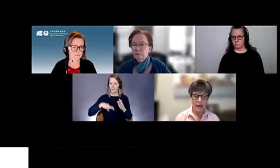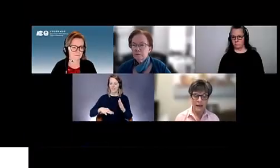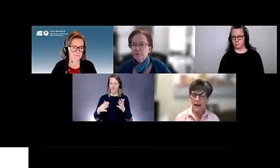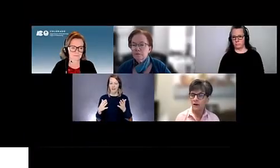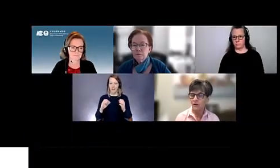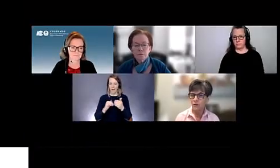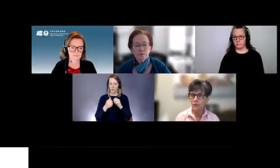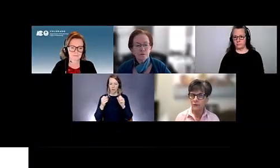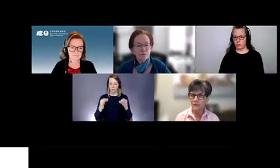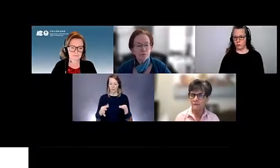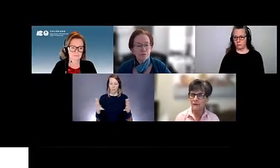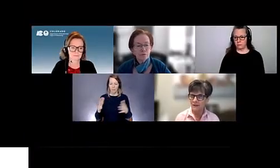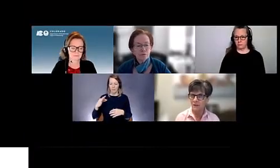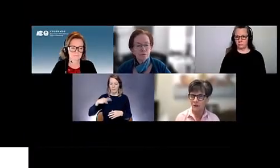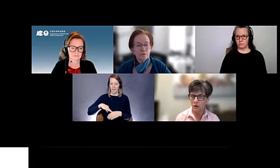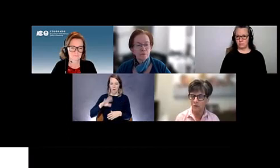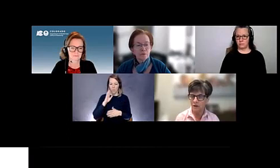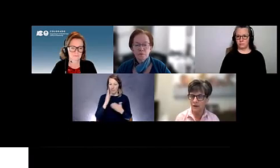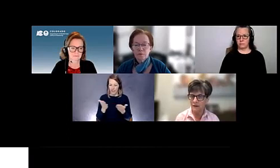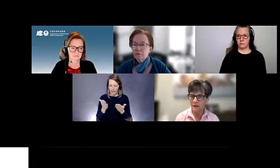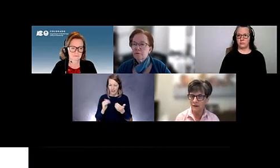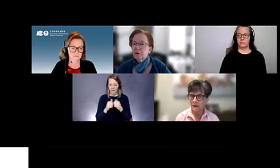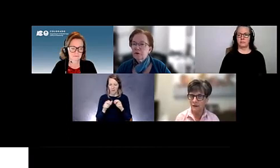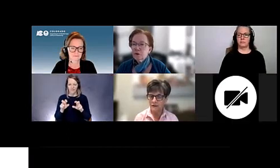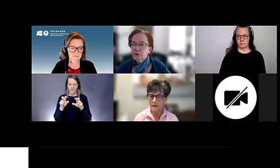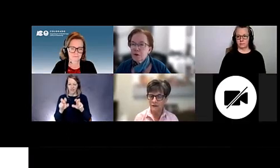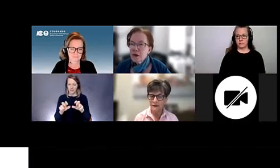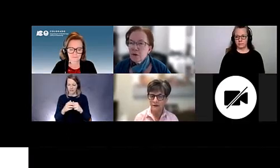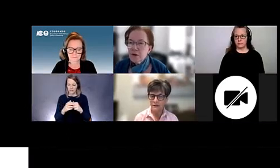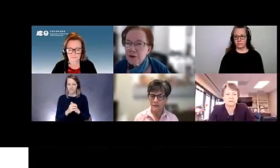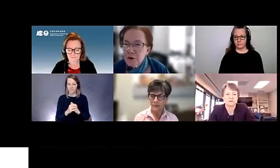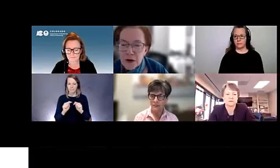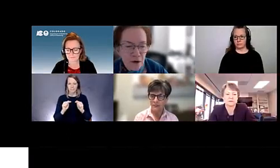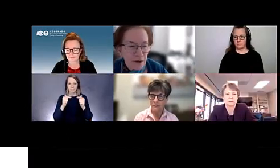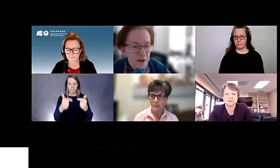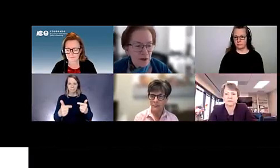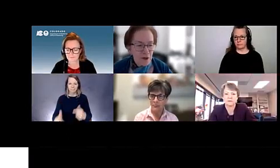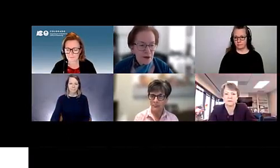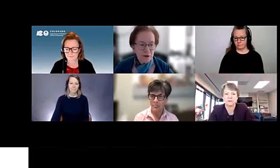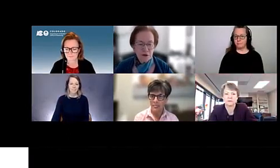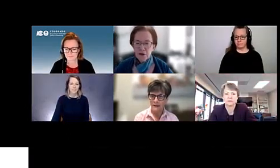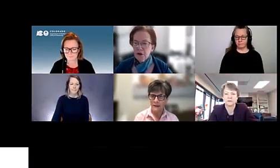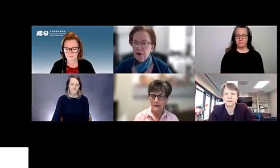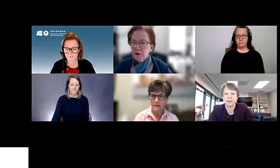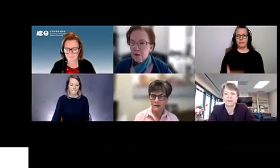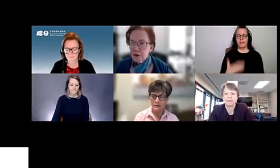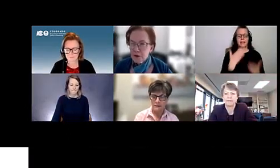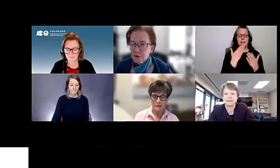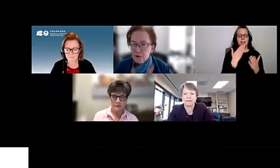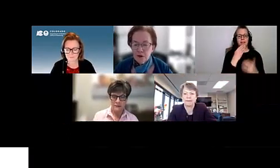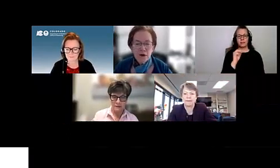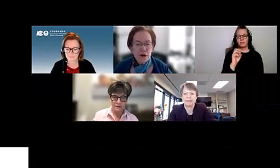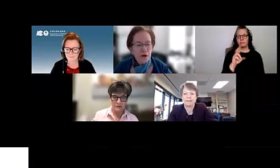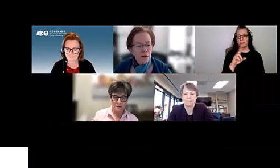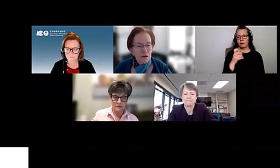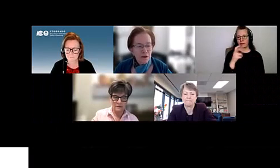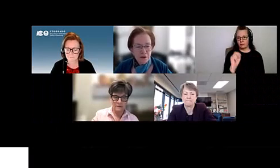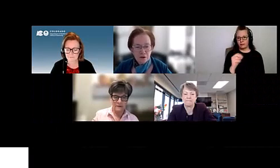be? And how do you invest in the community? Sure. Well, thank you, Marilyn, and thanks to Kim and all the